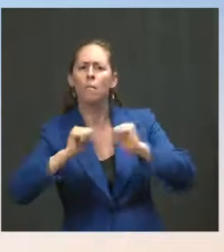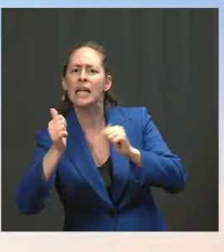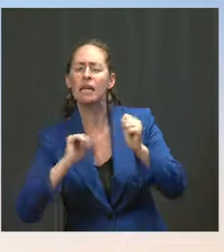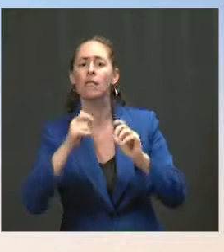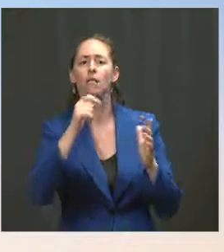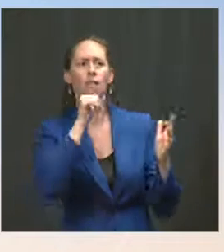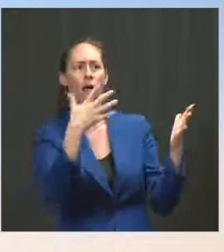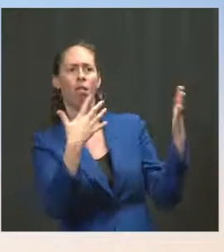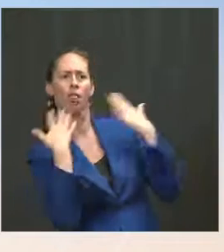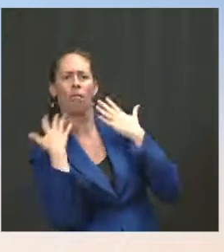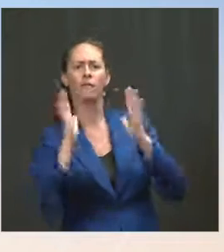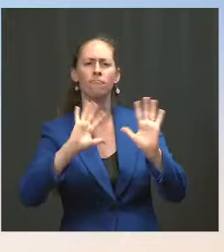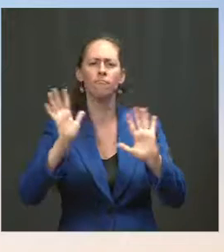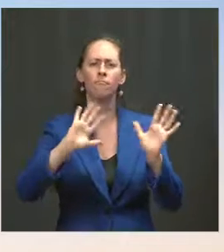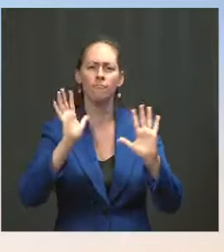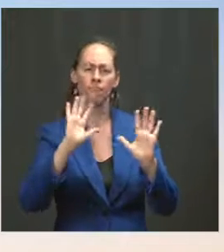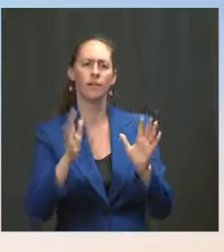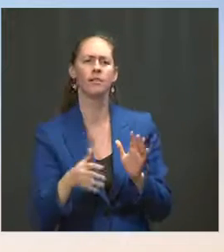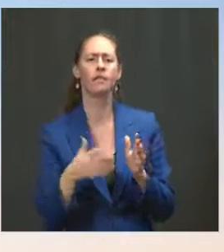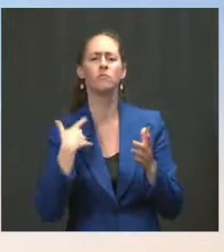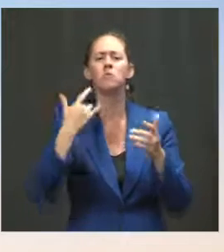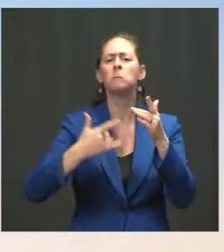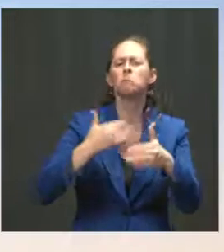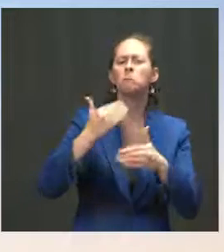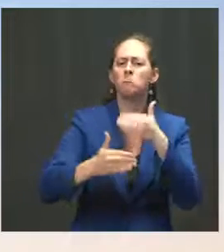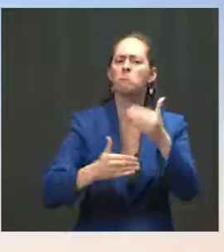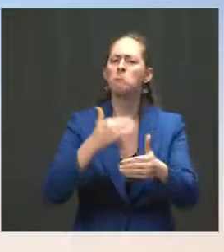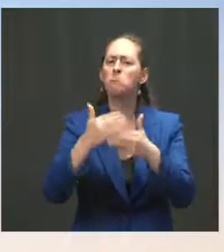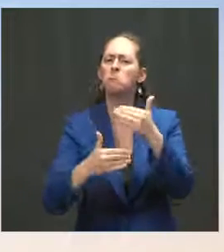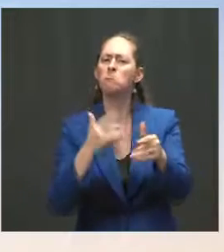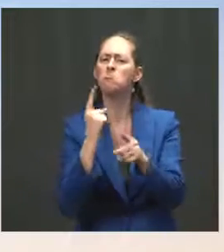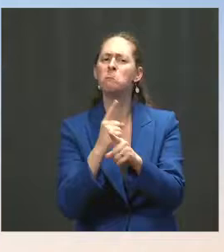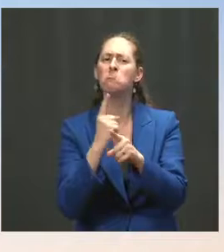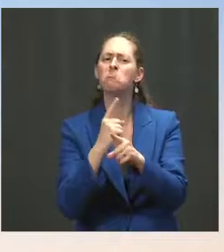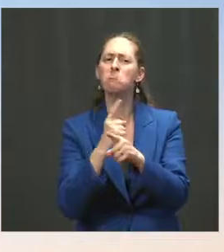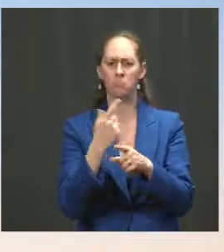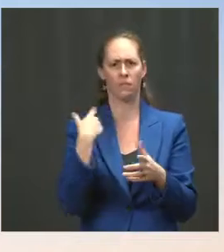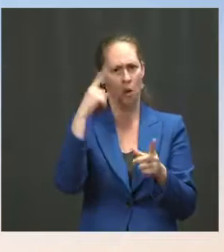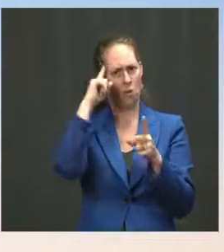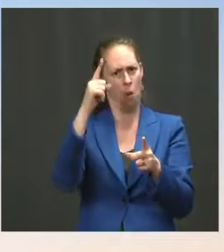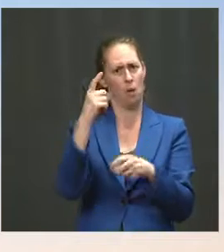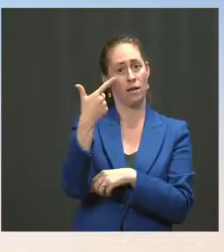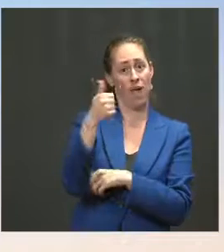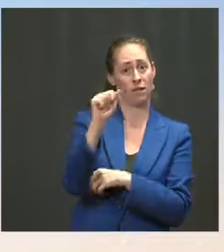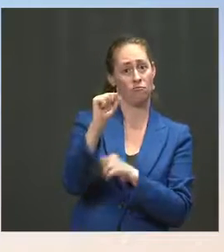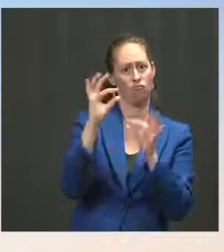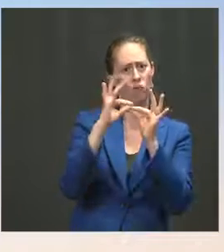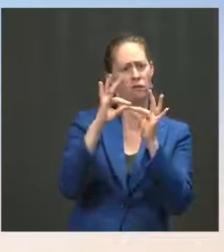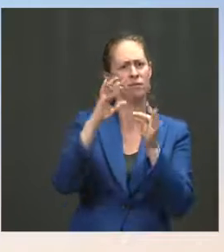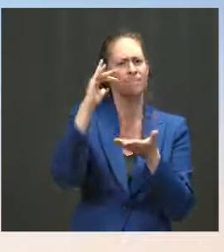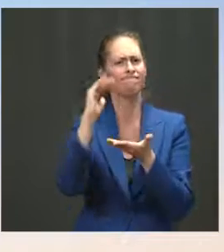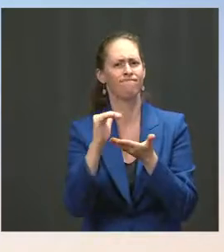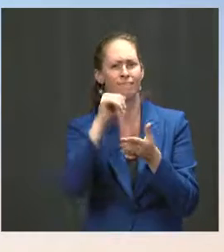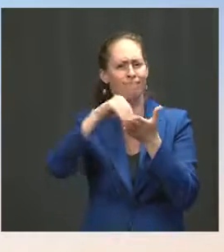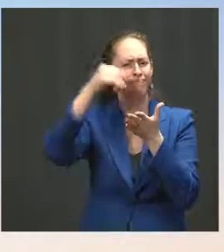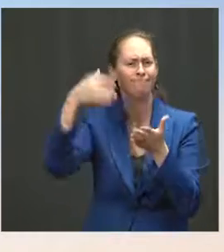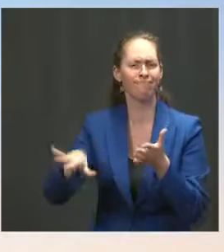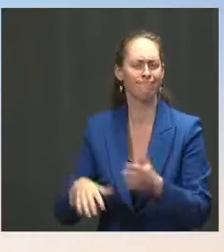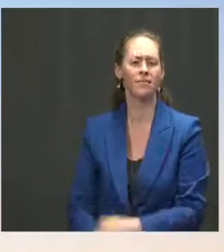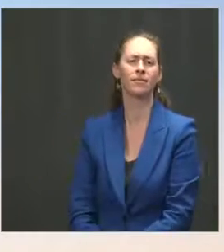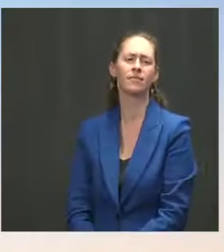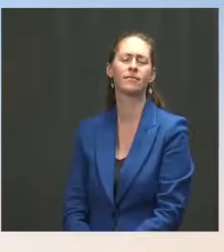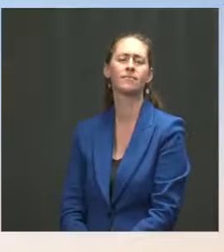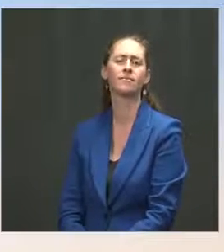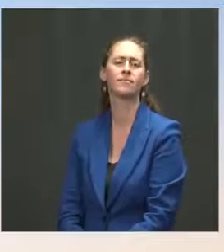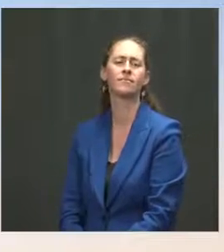also taking steps that we feel are prudent to keep gas prices down for the American public. A broader question on that theme.